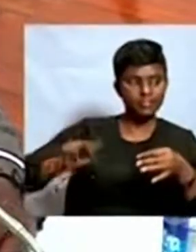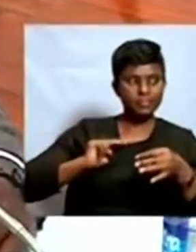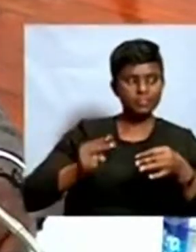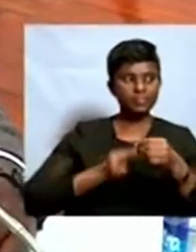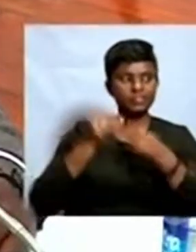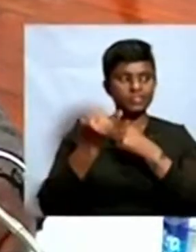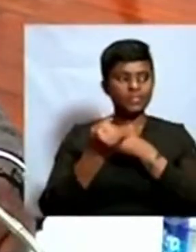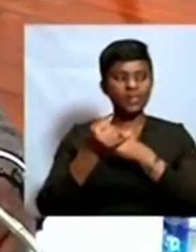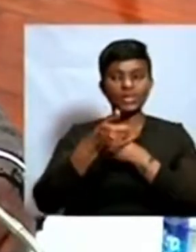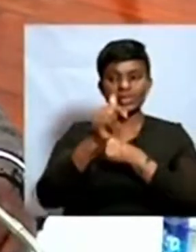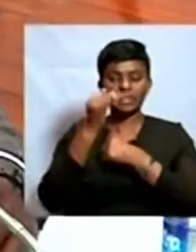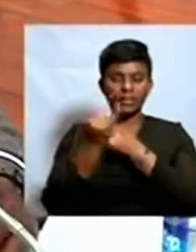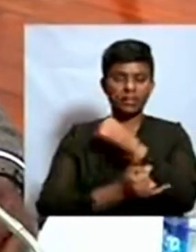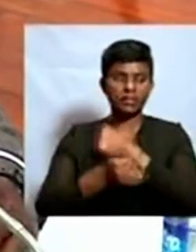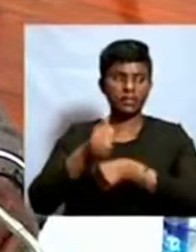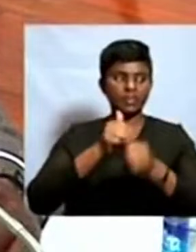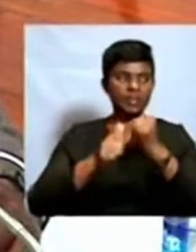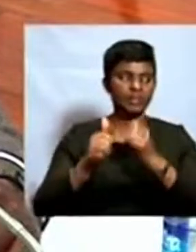introduce themselves.